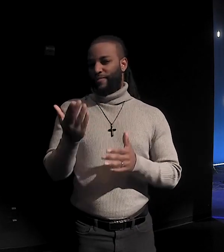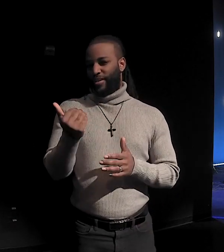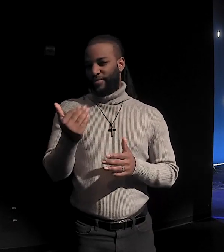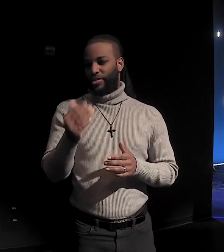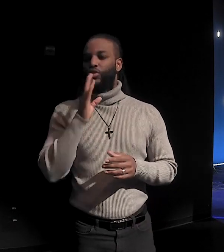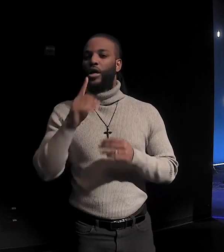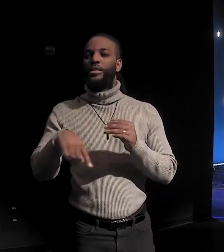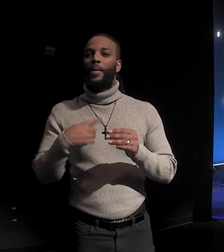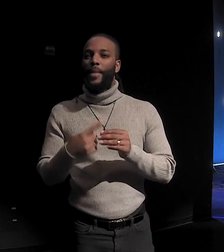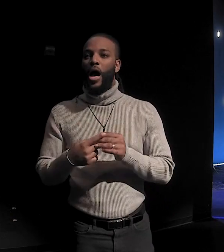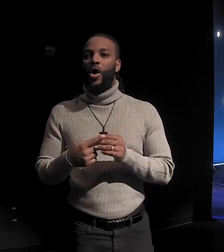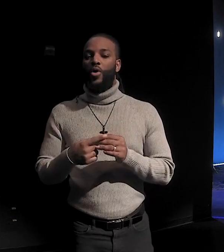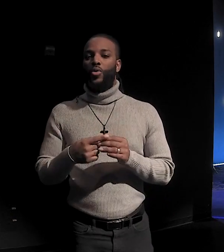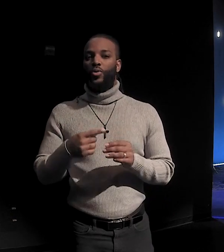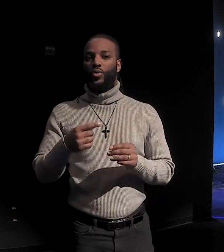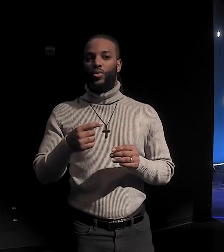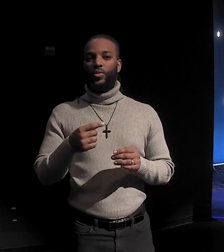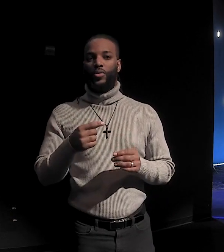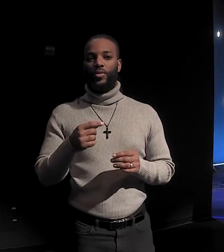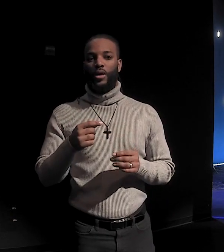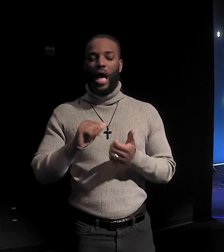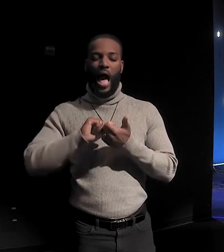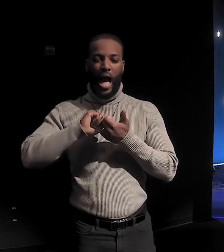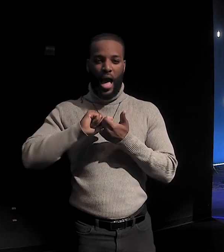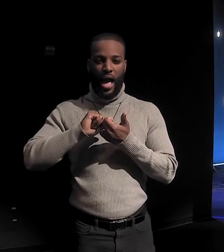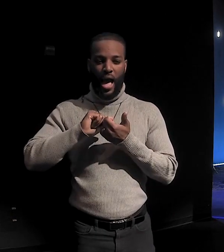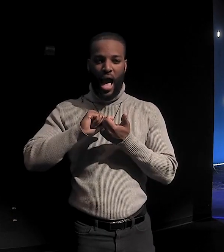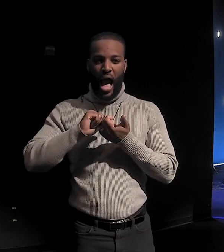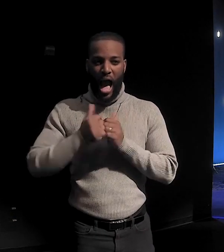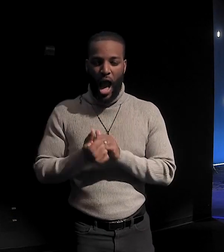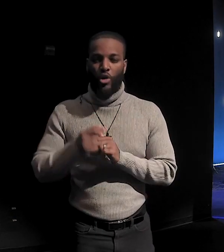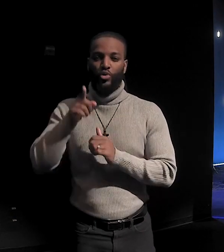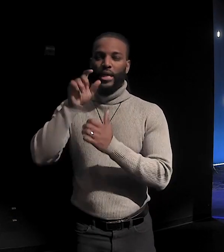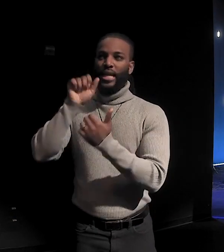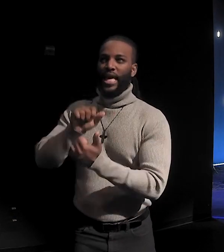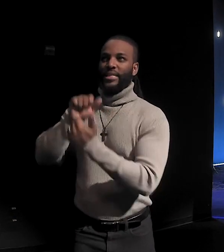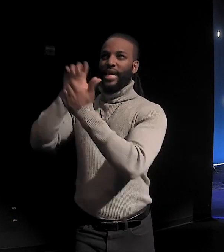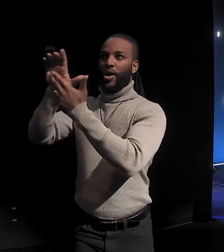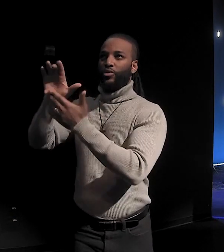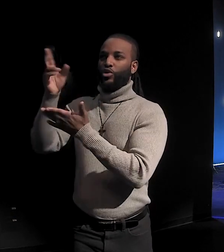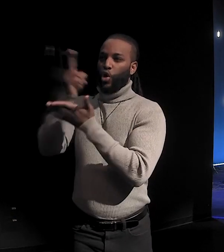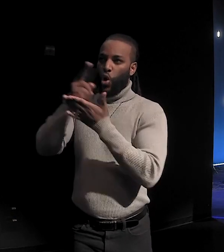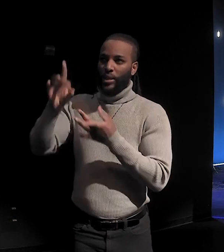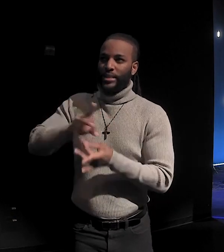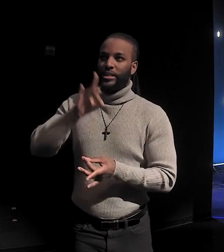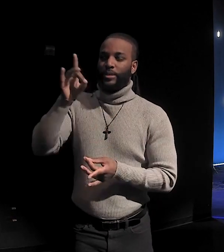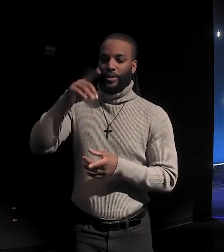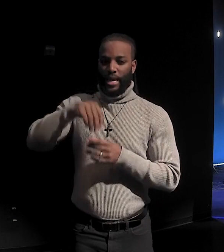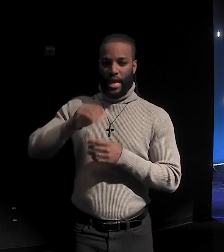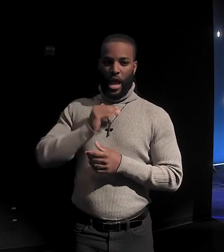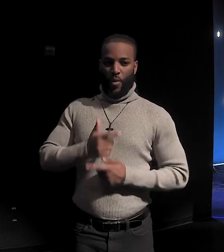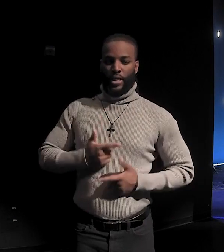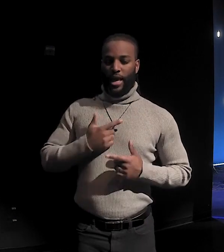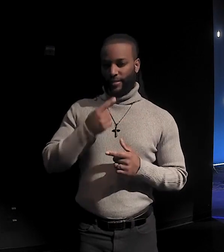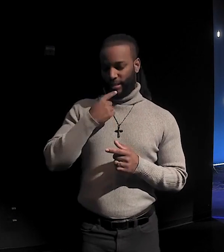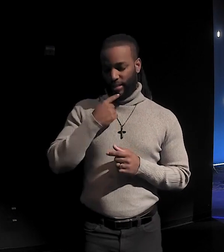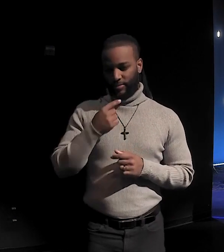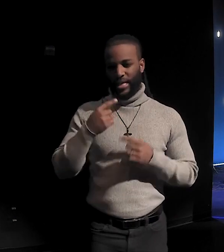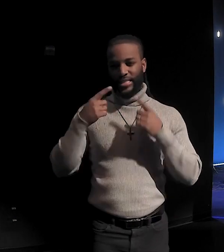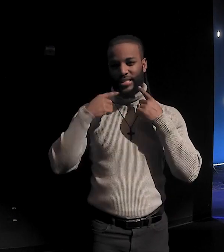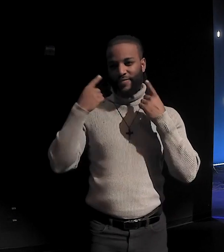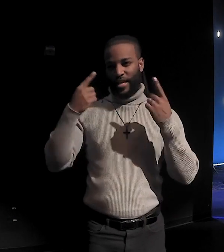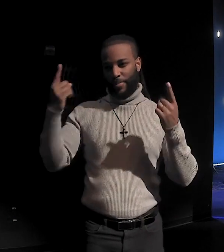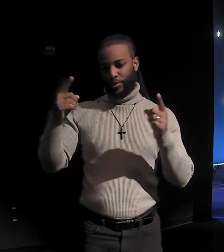talks about the means to encounter the Holy Spirit and stir the Holy Spirit in our lives. Here's what he says, these